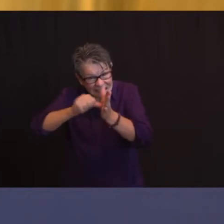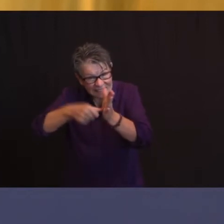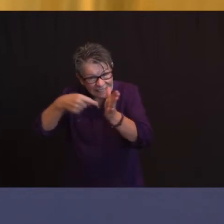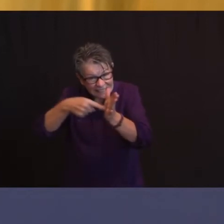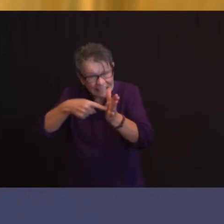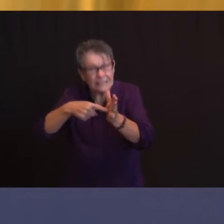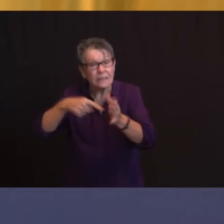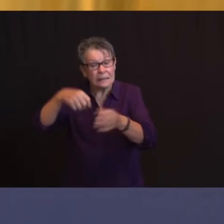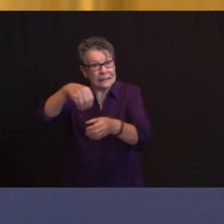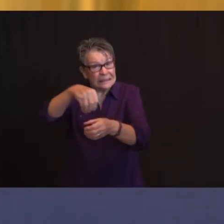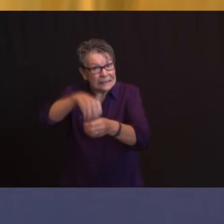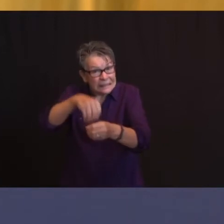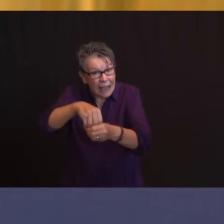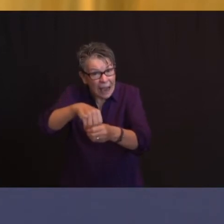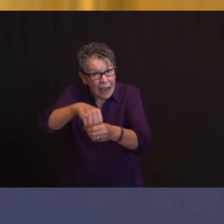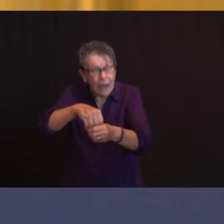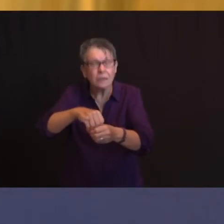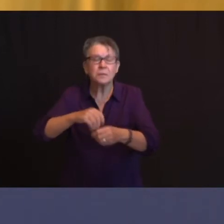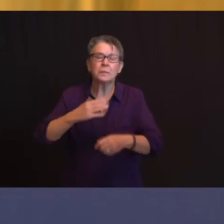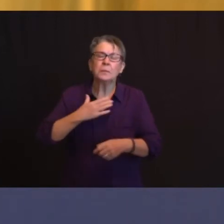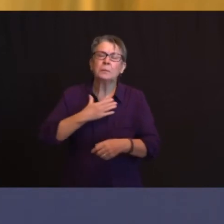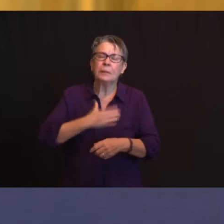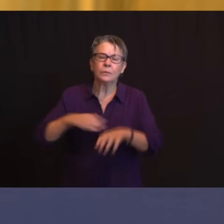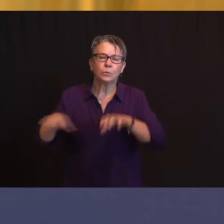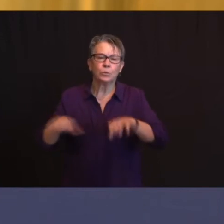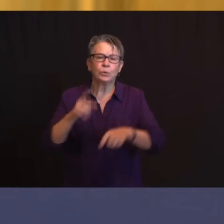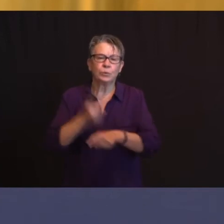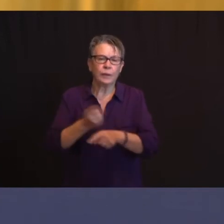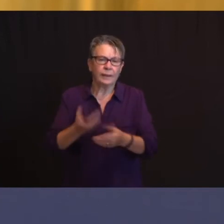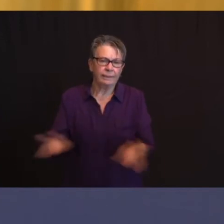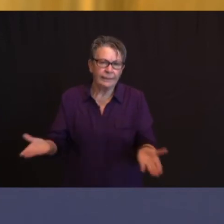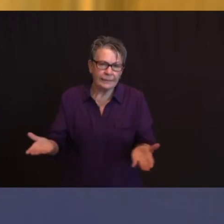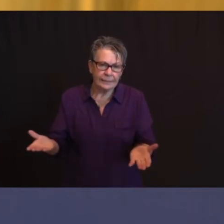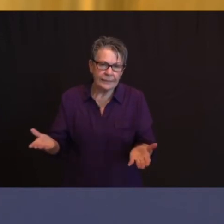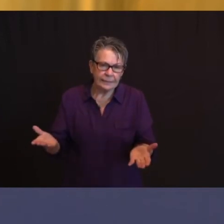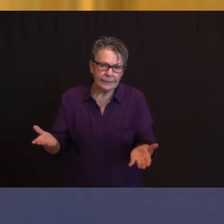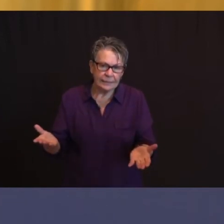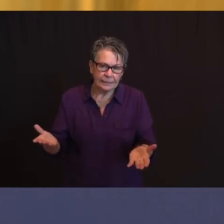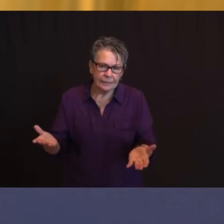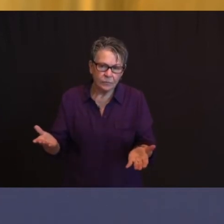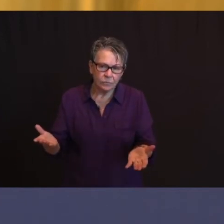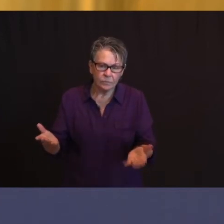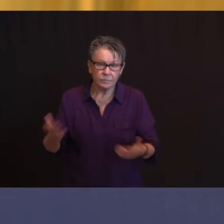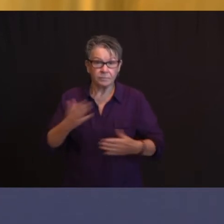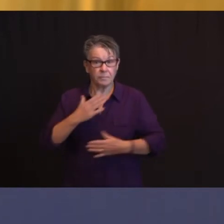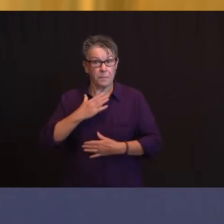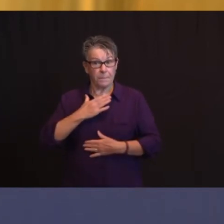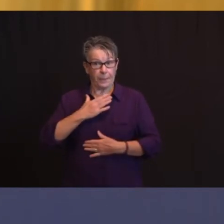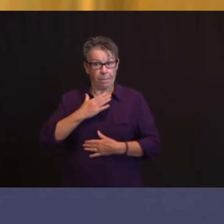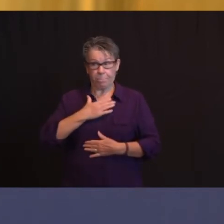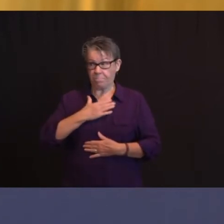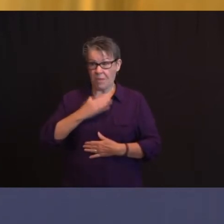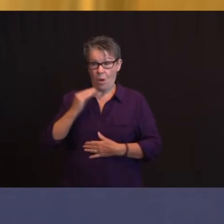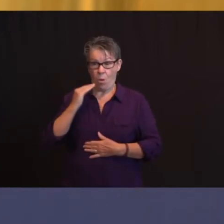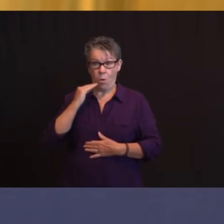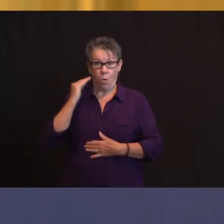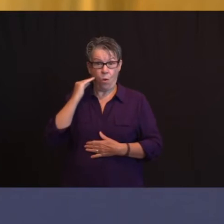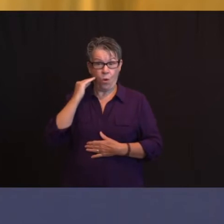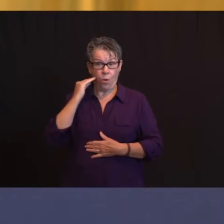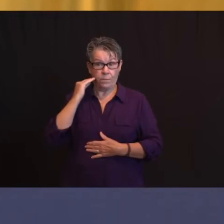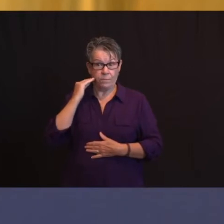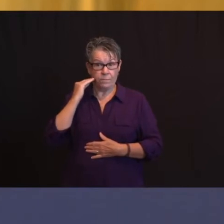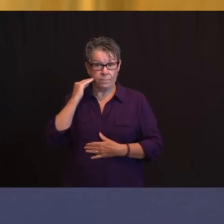intergenerationally. Don't assume just because you're in your own home or a private home that you shouldn't social distance, that you shouldn't still try to